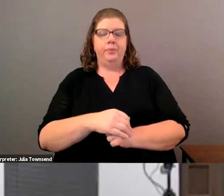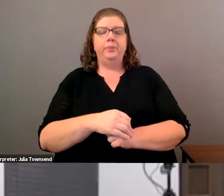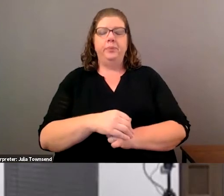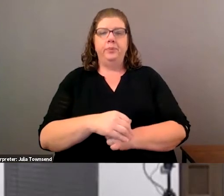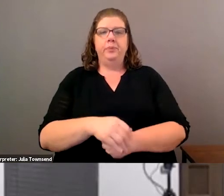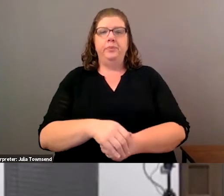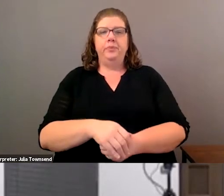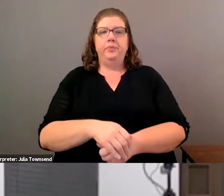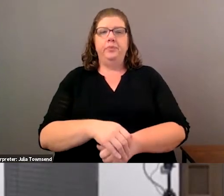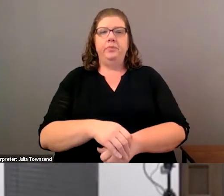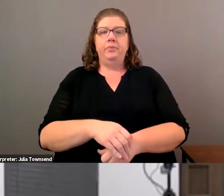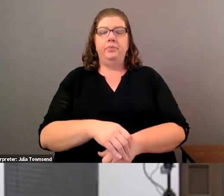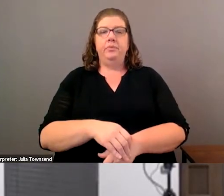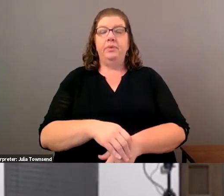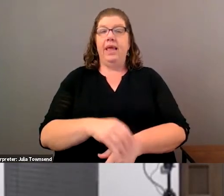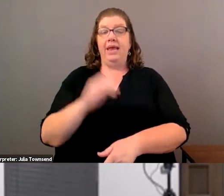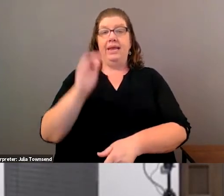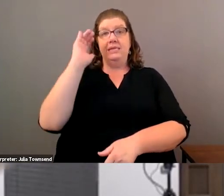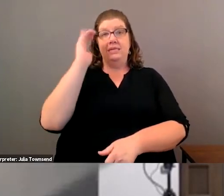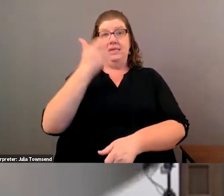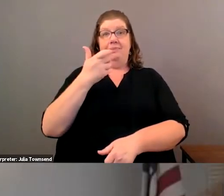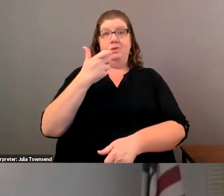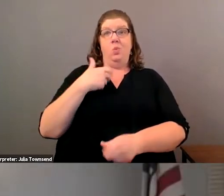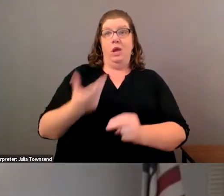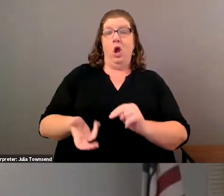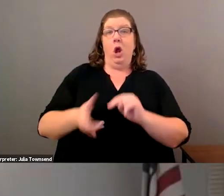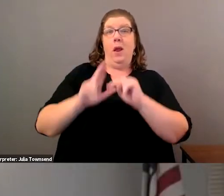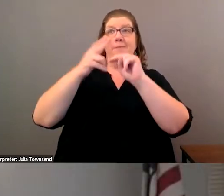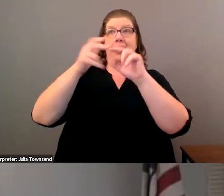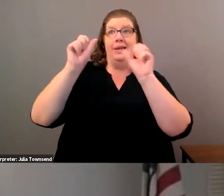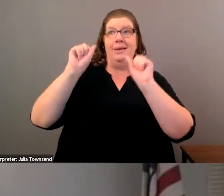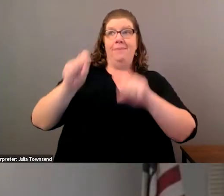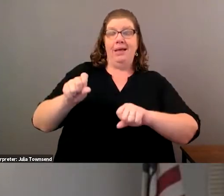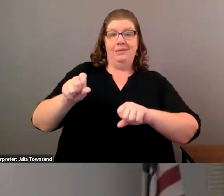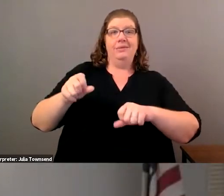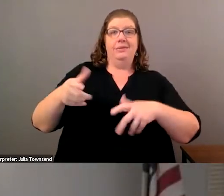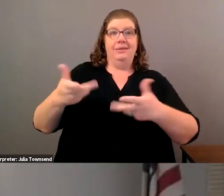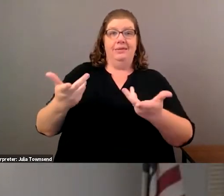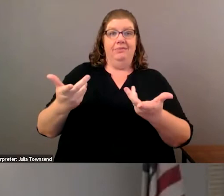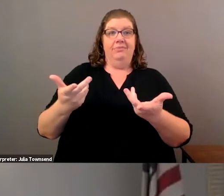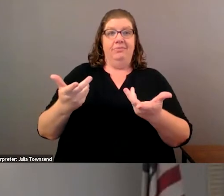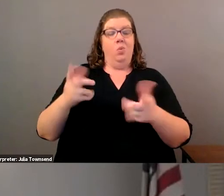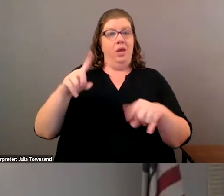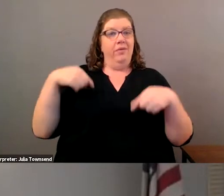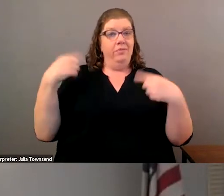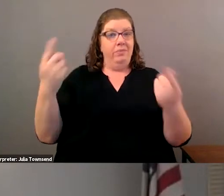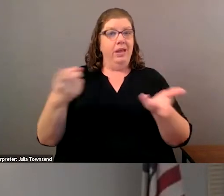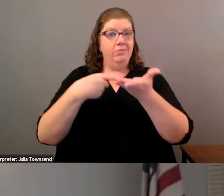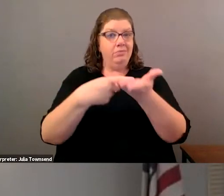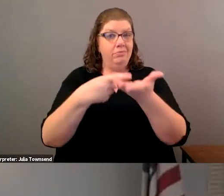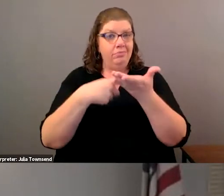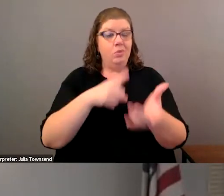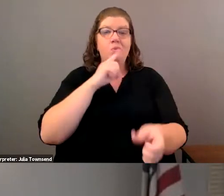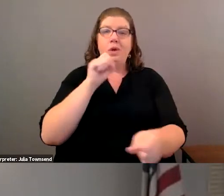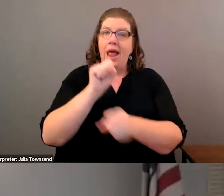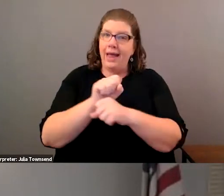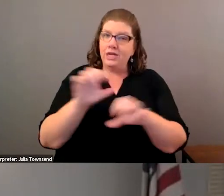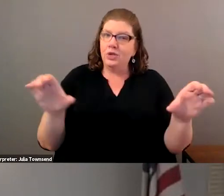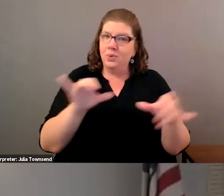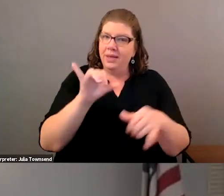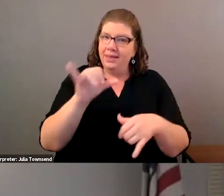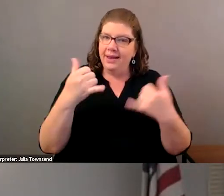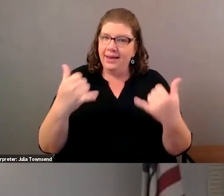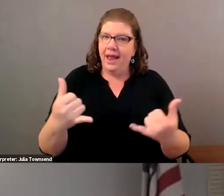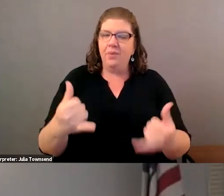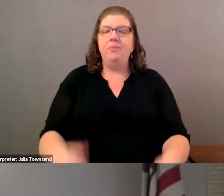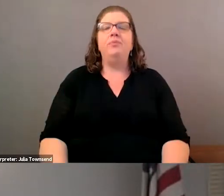In fact, it seems like we're building capacity. Yeah. Absolutely. Something we've always been talking about and actually are doing now.